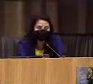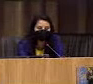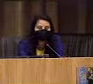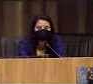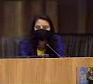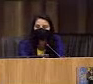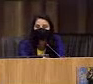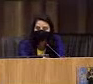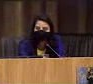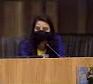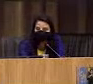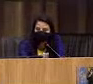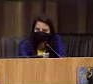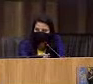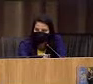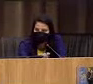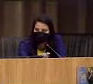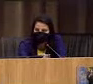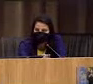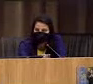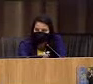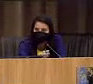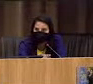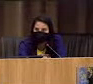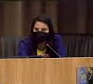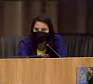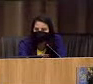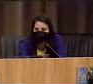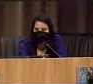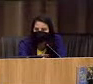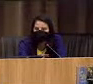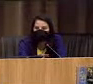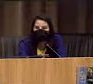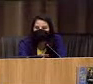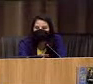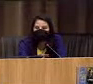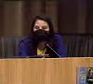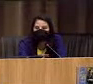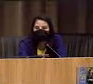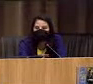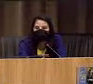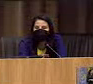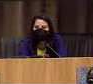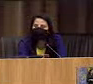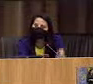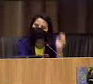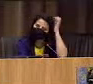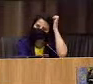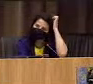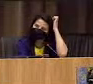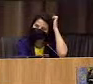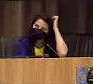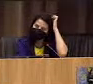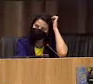the vaccines that were applied in the municipality of Florianopolis are in the system.